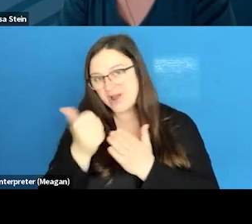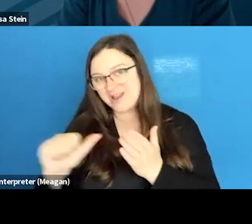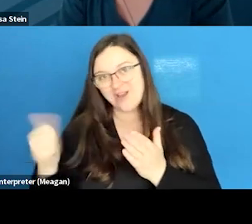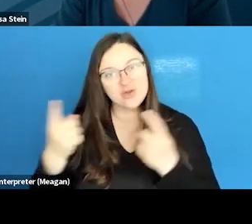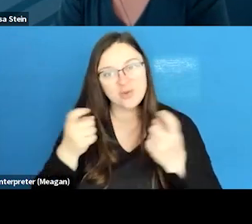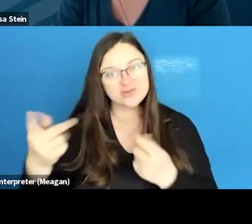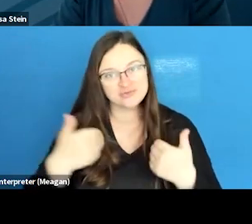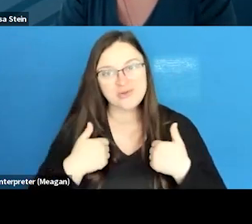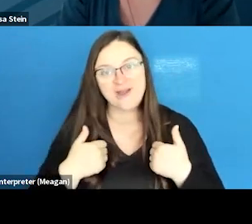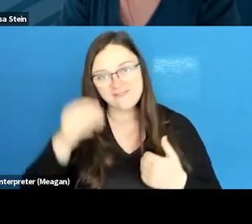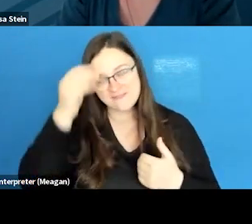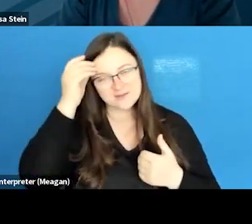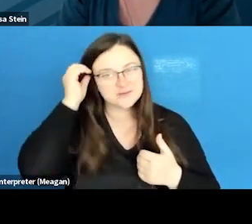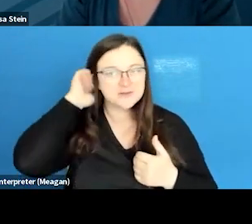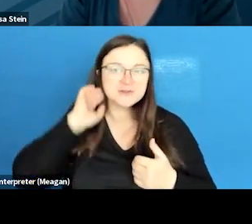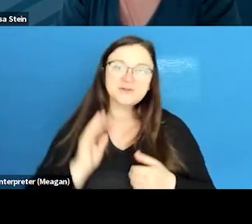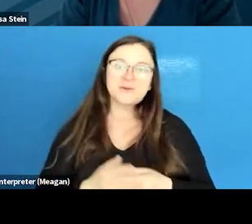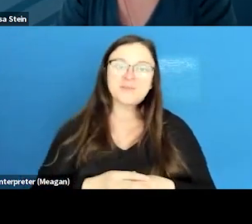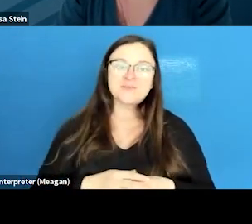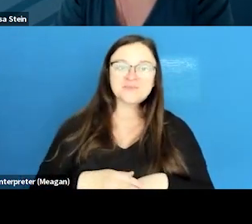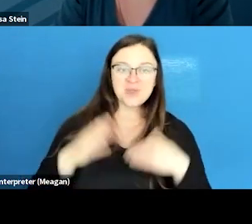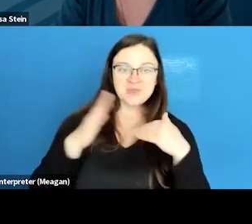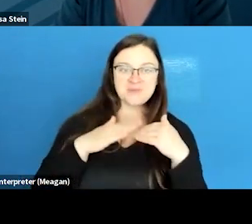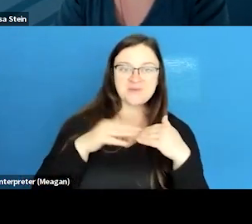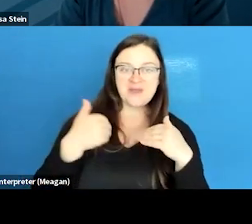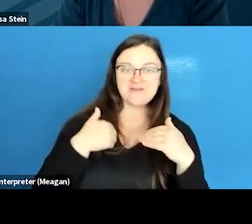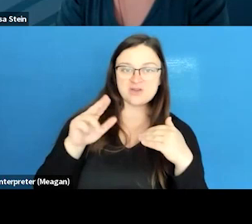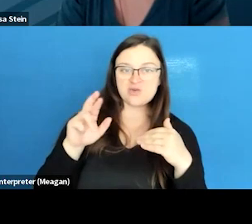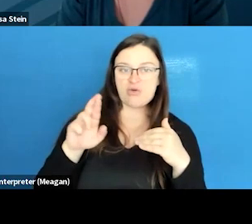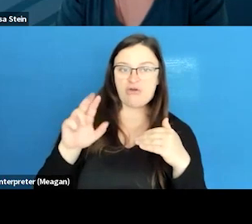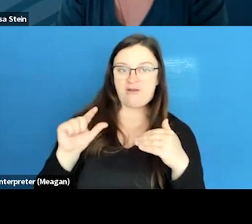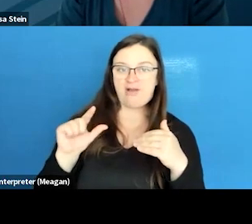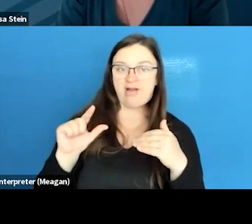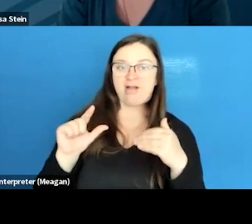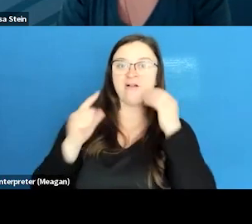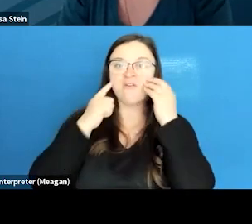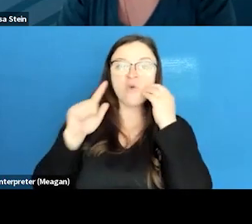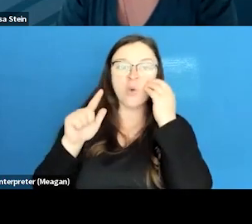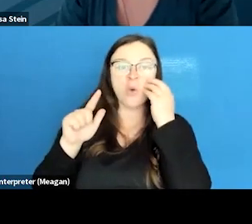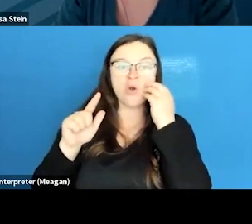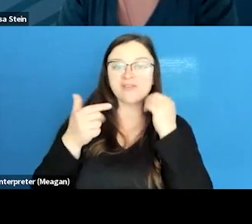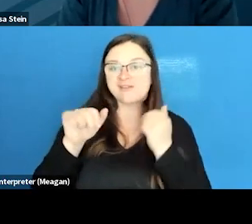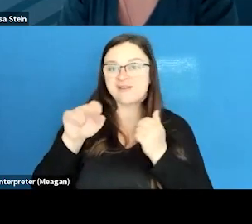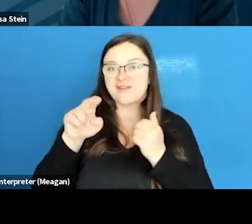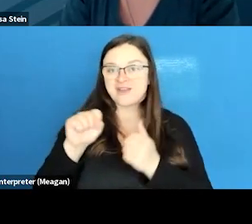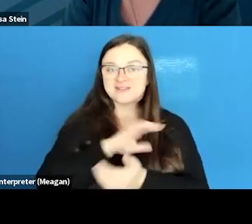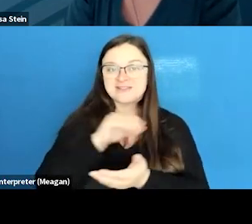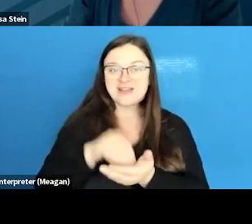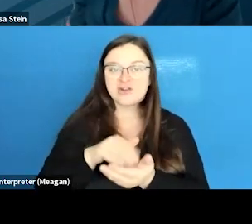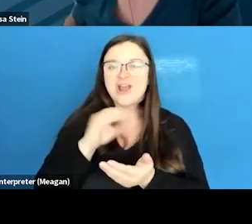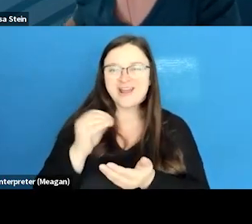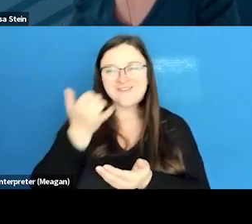have. On the bottom of the screen, we have the URL for the Game Center's website, as well as a toll-free